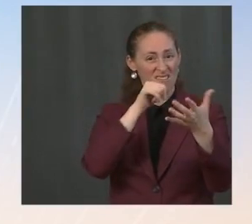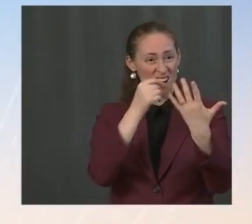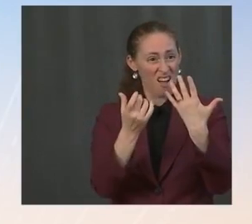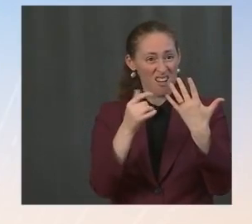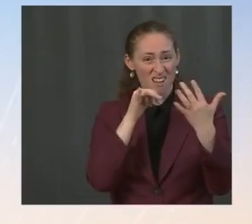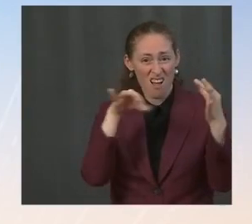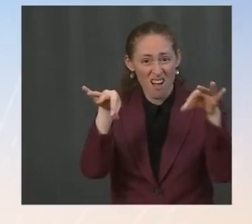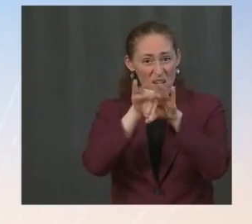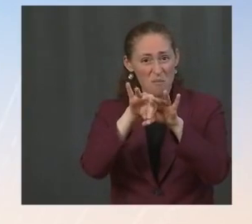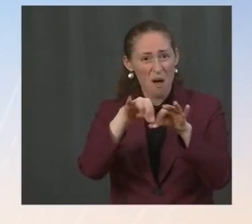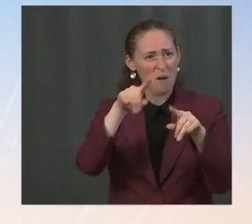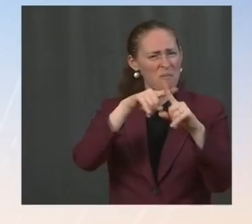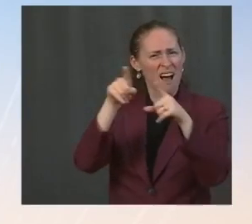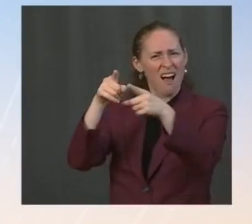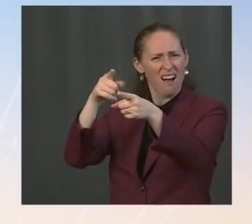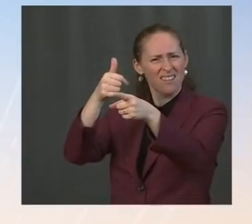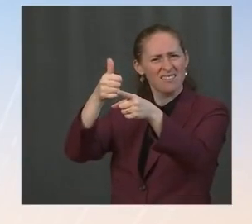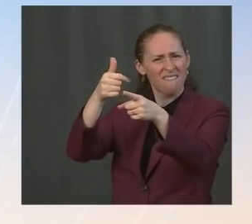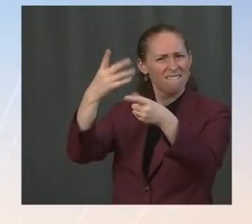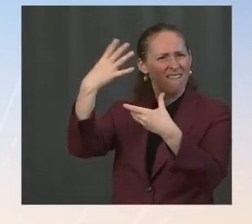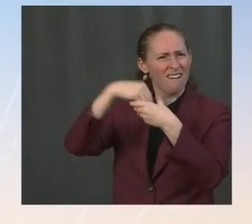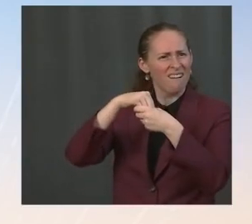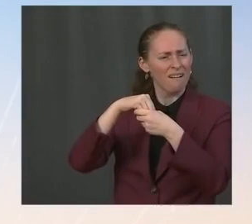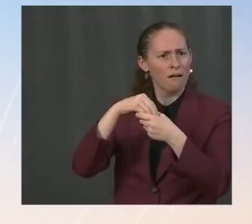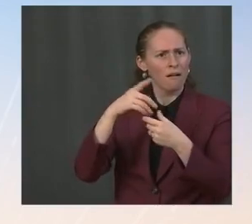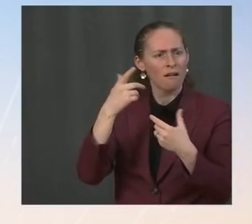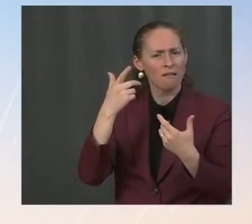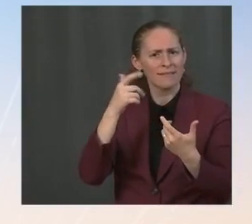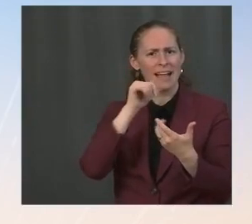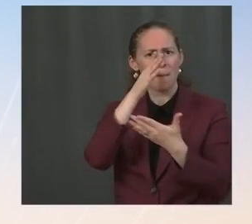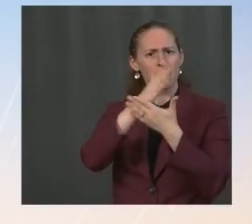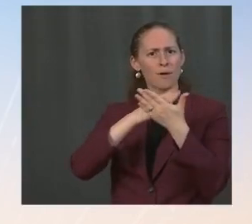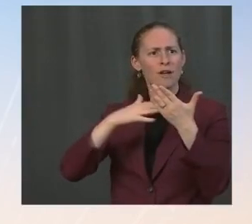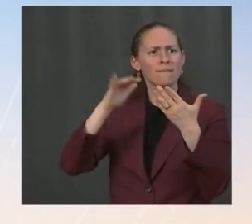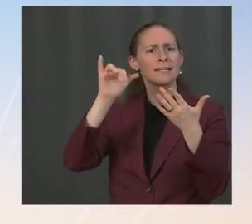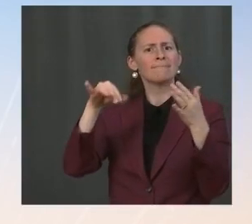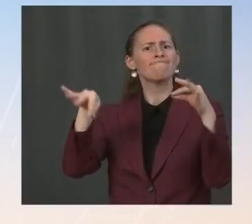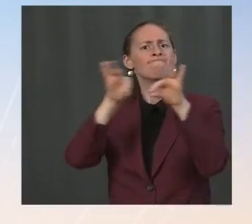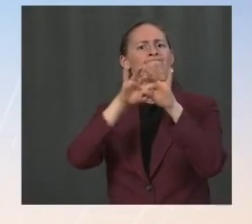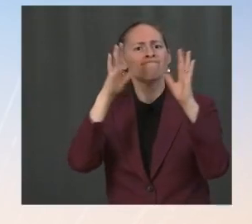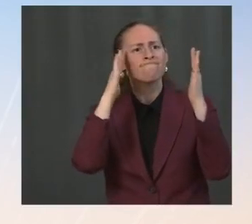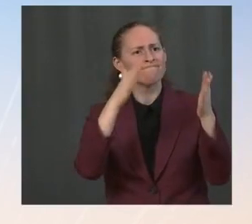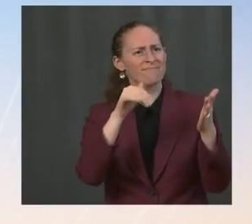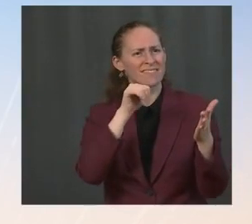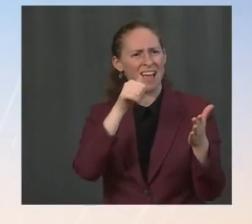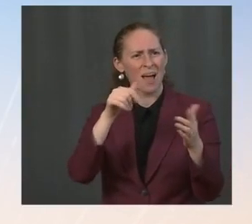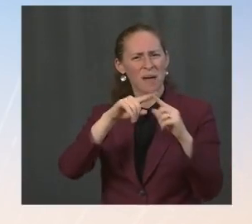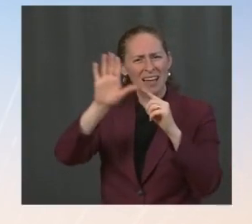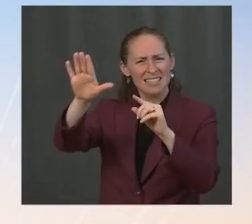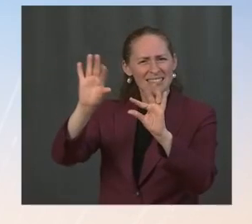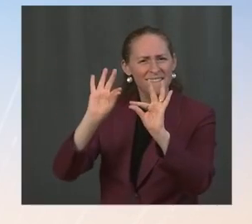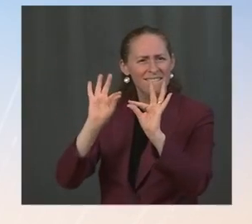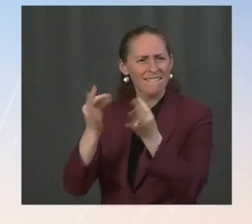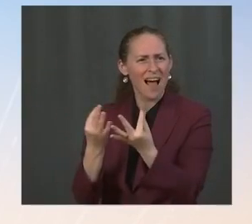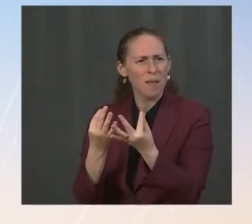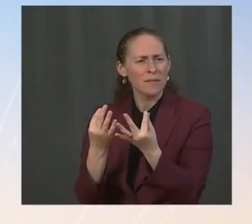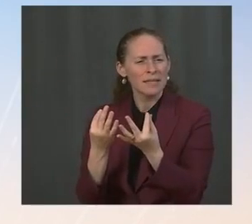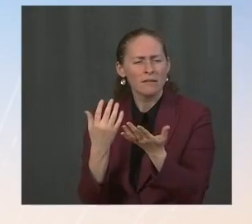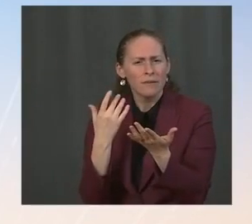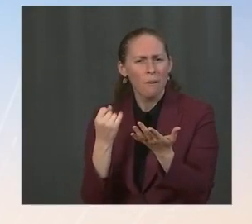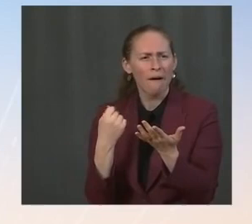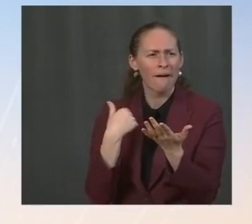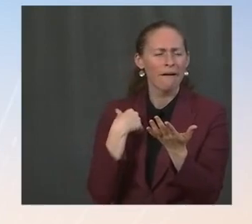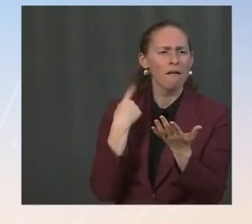the description or the criteria for getting assistance. However, in our interview, they told me that they are getting